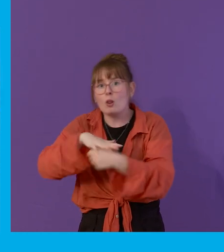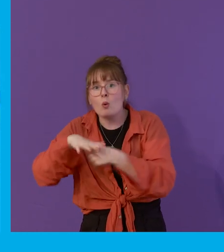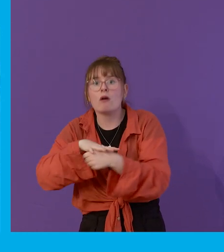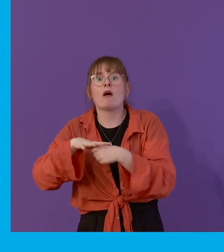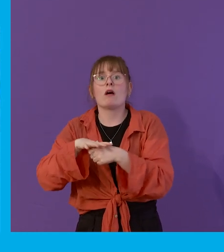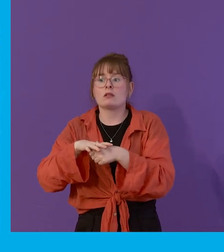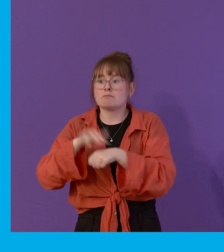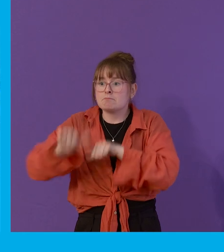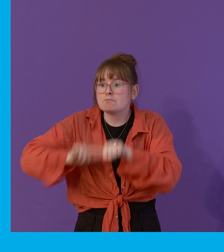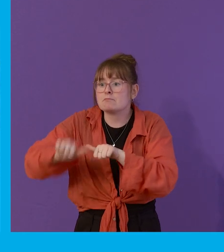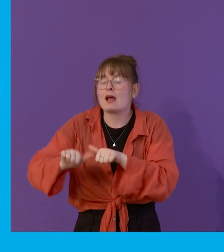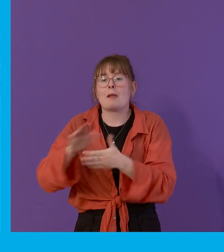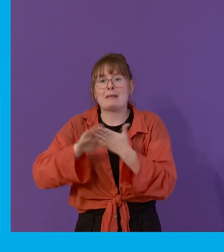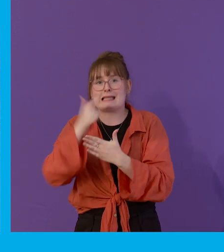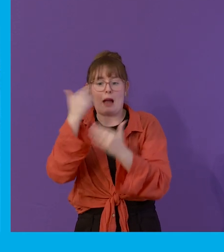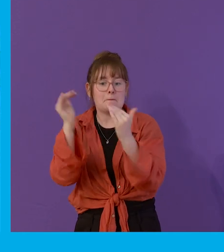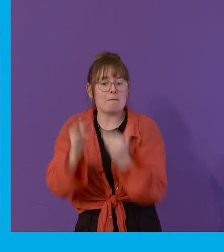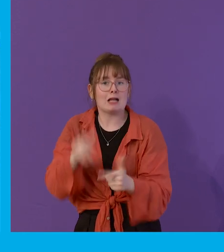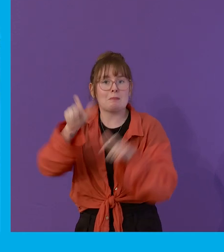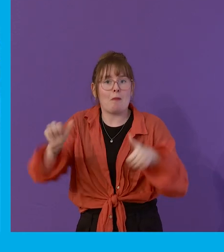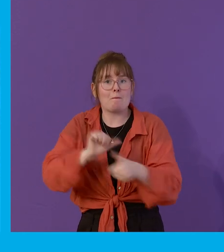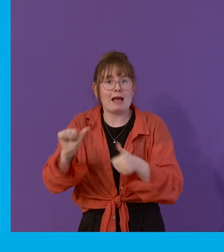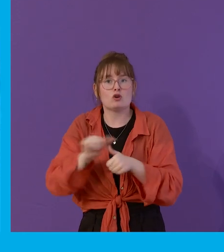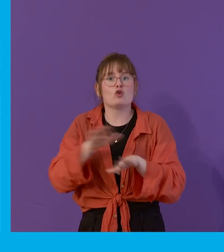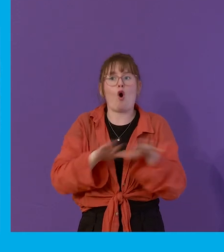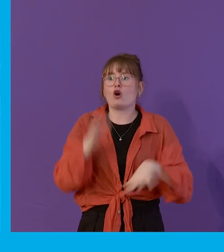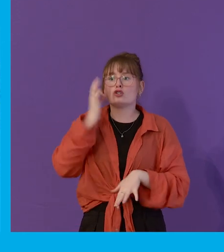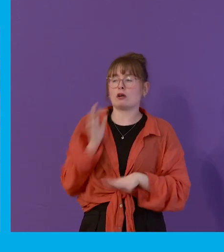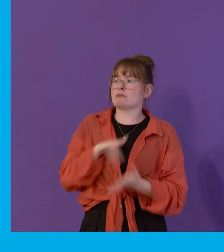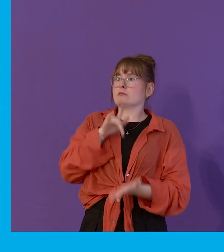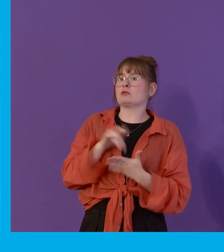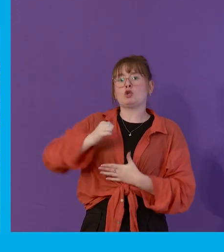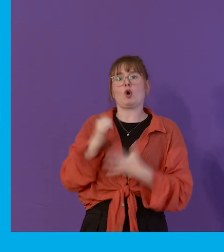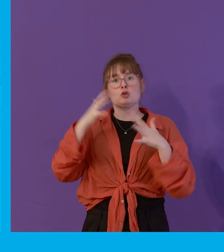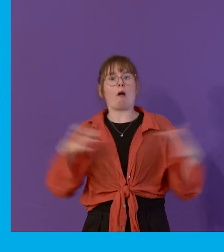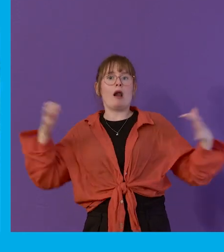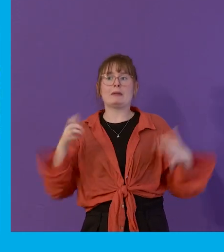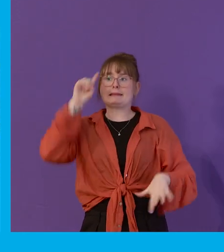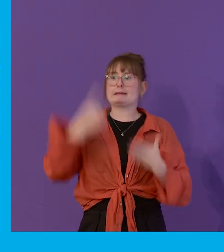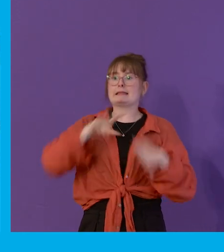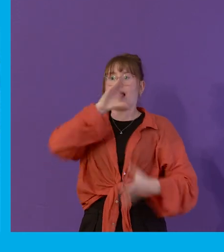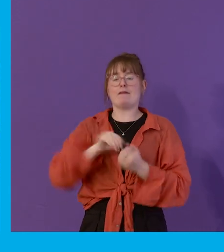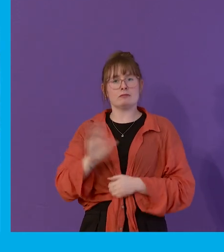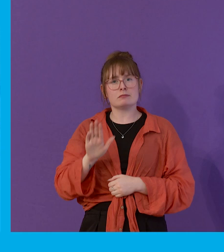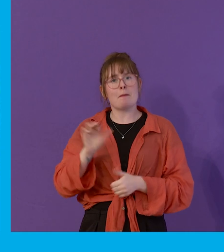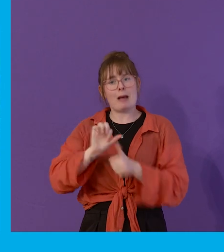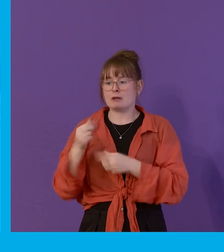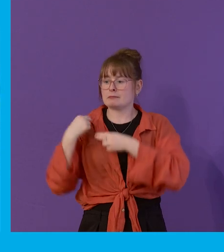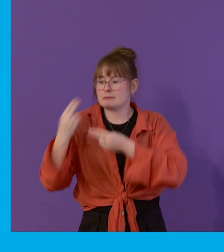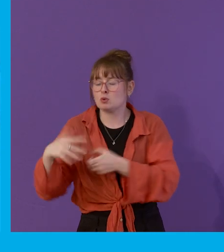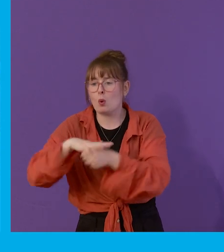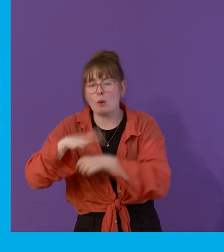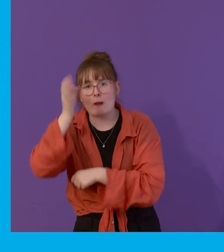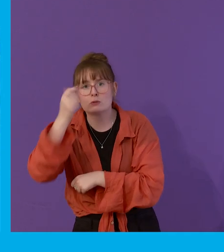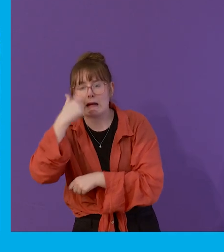service provision can respond better to the needs of people in that place or places. And I think that's something for me, so I'm not a councillor, of course, I don't work for a local